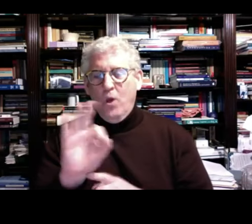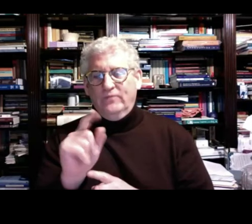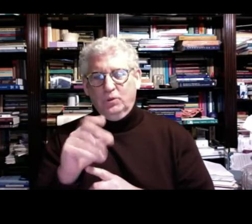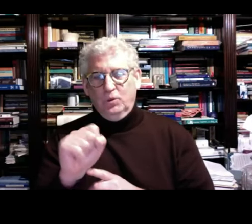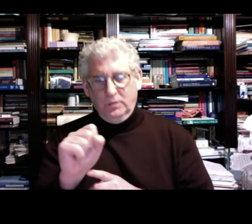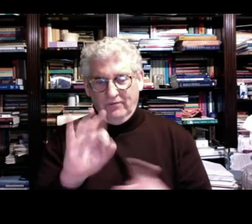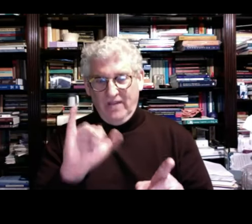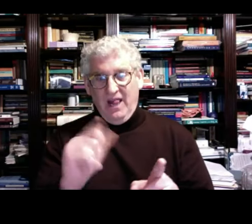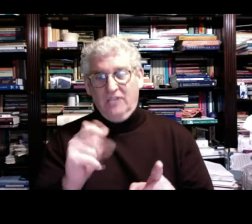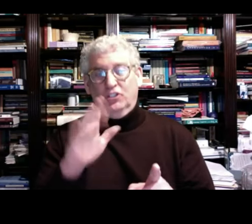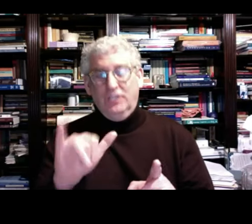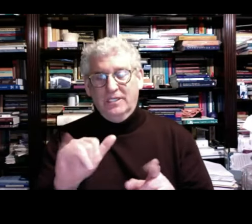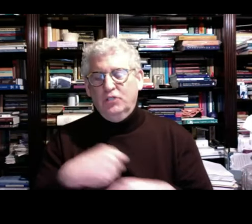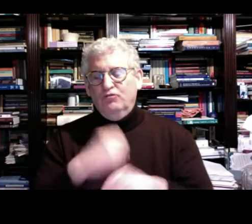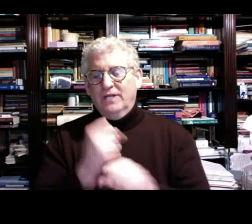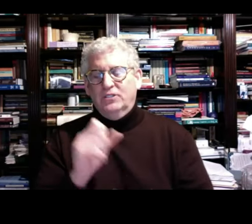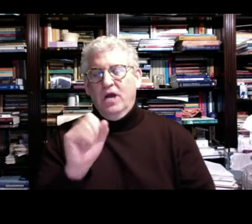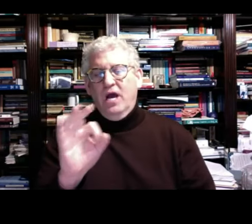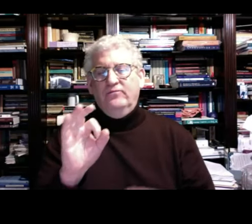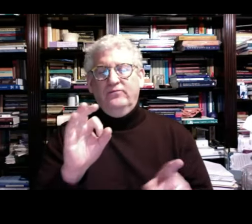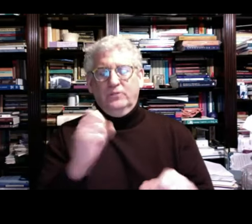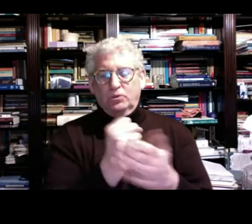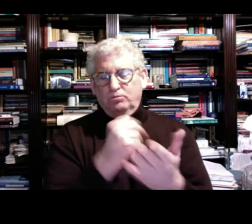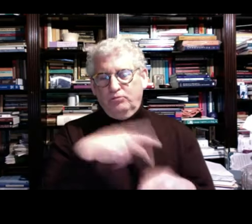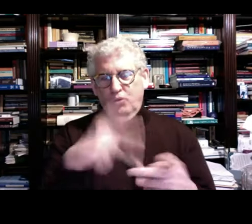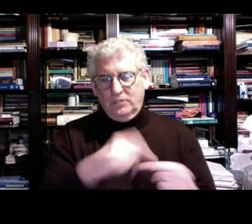to see that. And one of the strongest